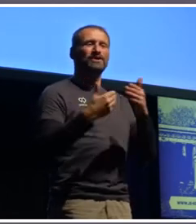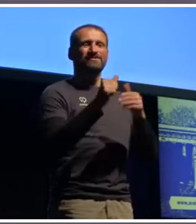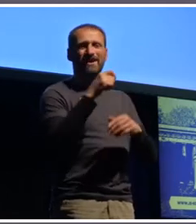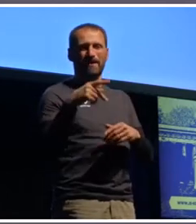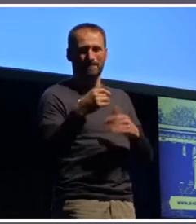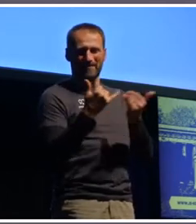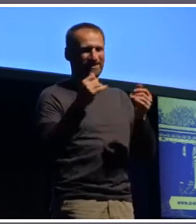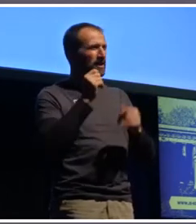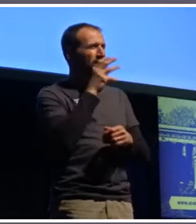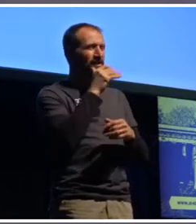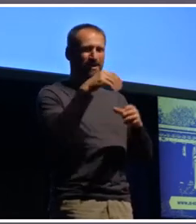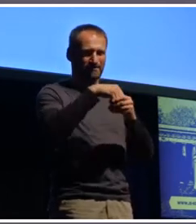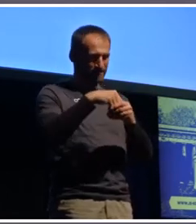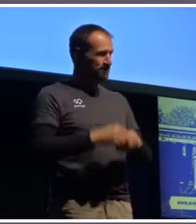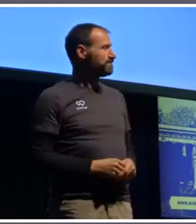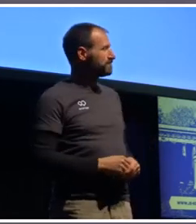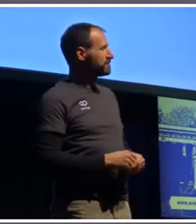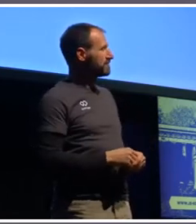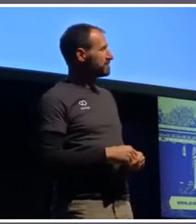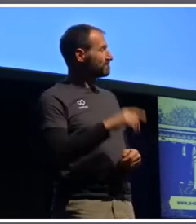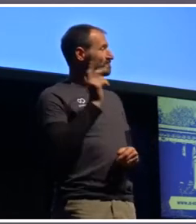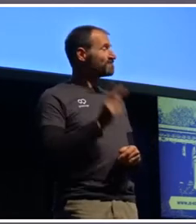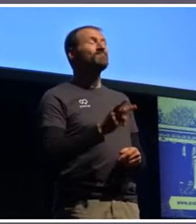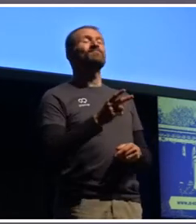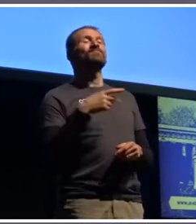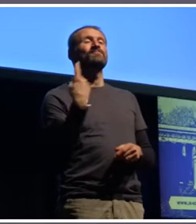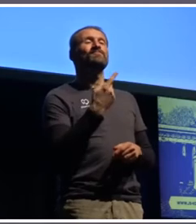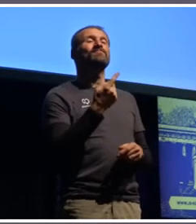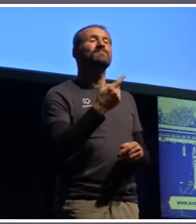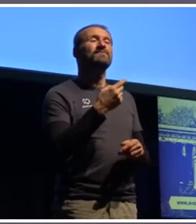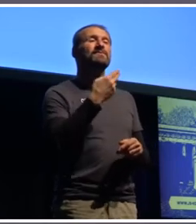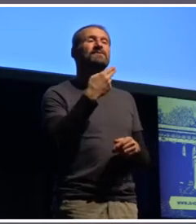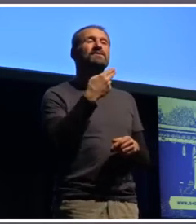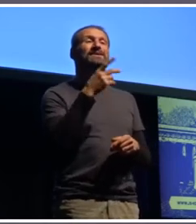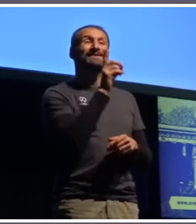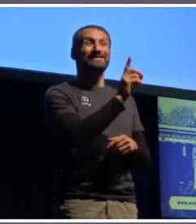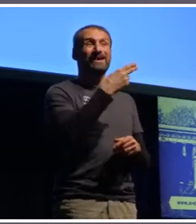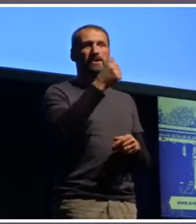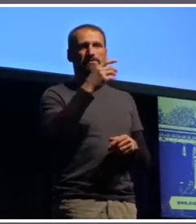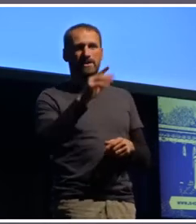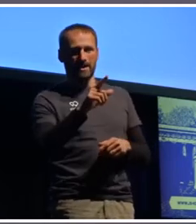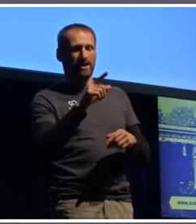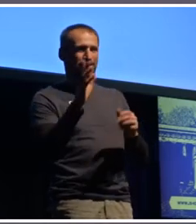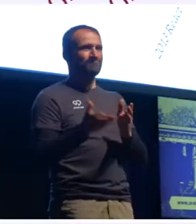Static documents couldn't convey the range of human experience, but DHTML provided the infrastructure for an app-like